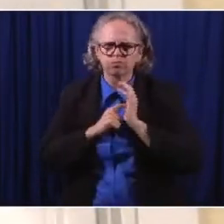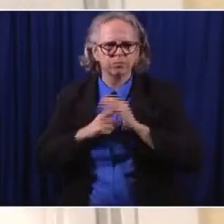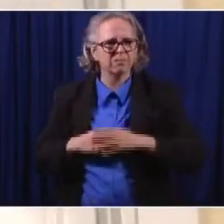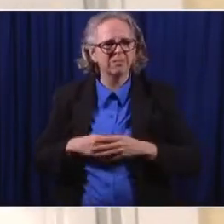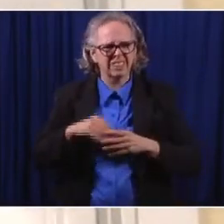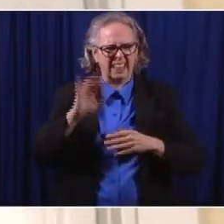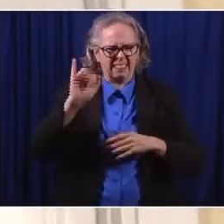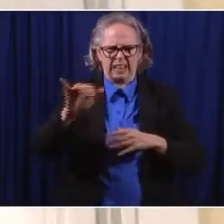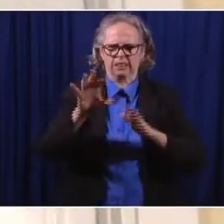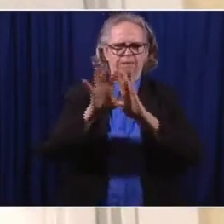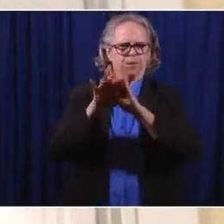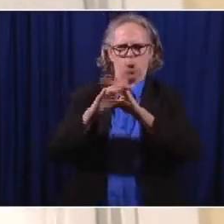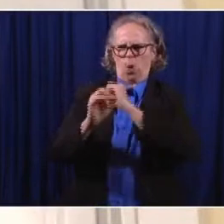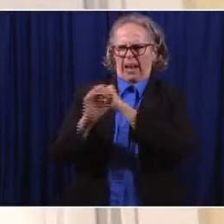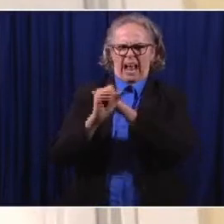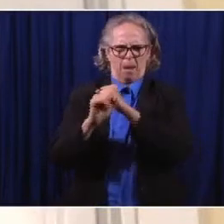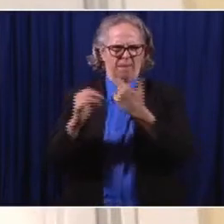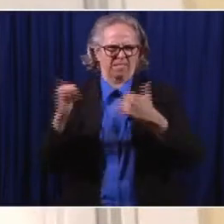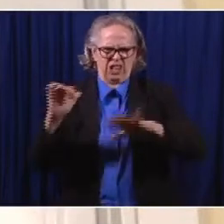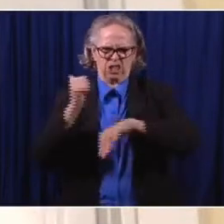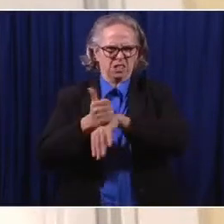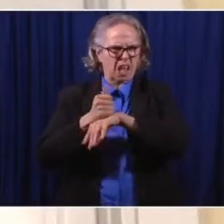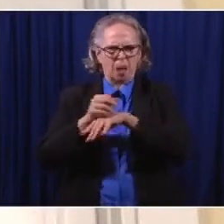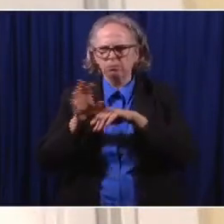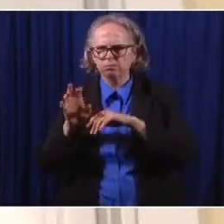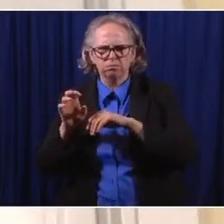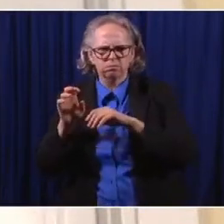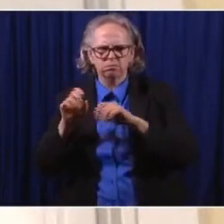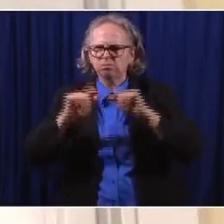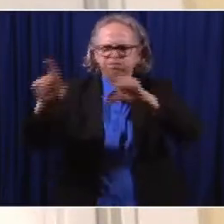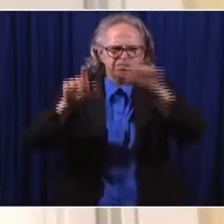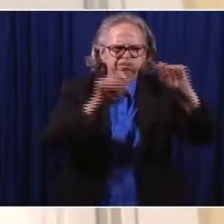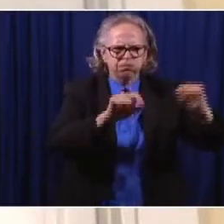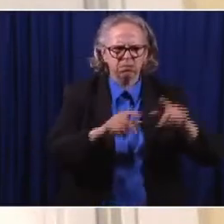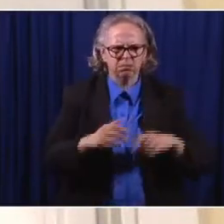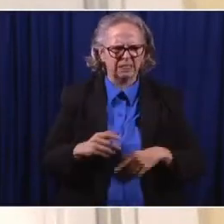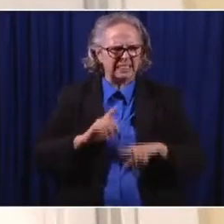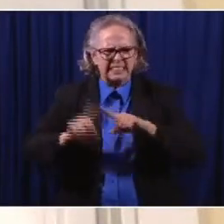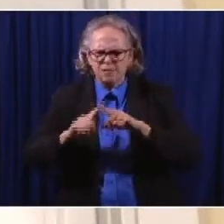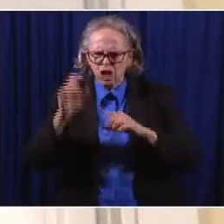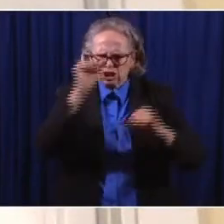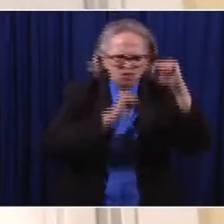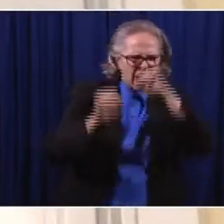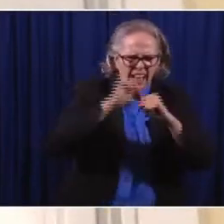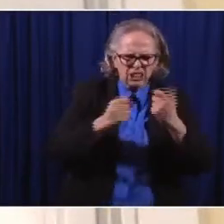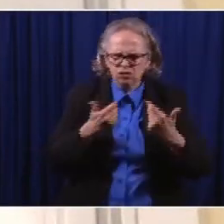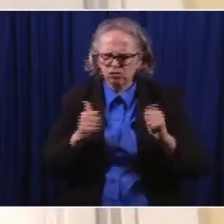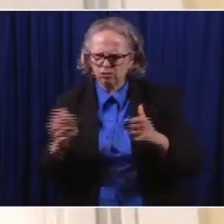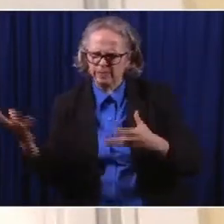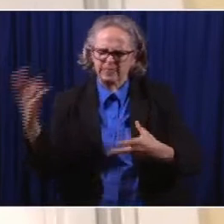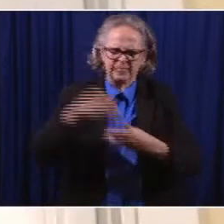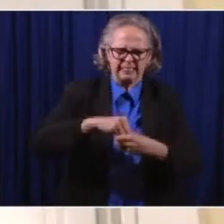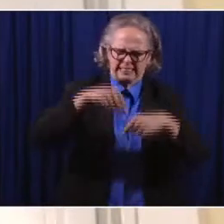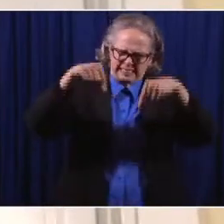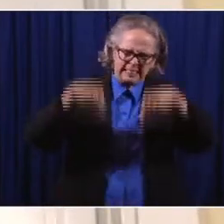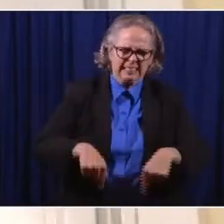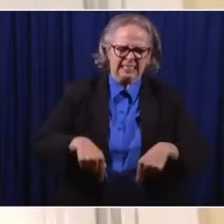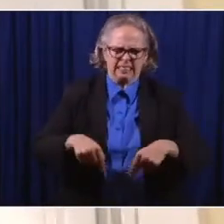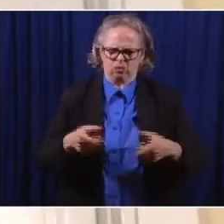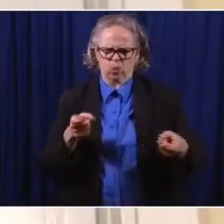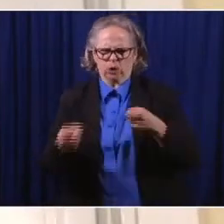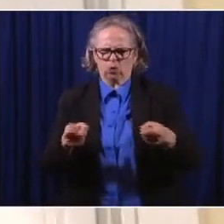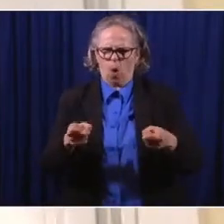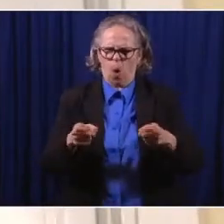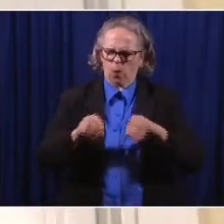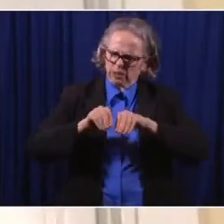Engaging all these strategies consistently, we can help reduce the spread of COVID in our community. We are working very hard to flatten the